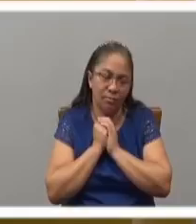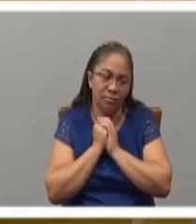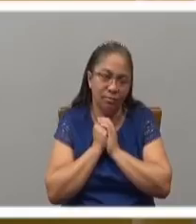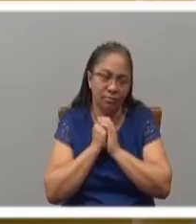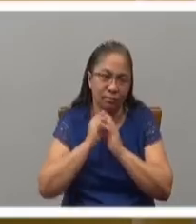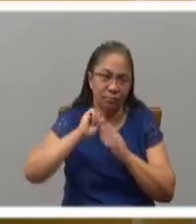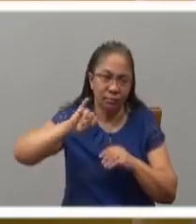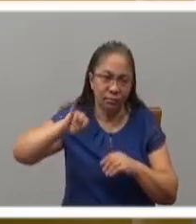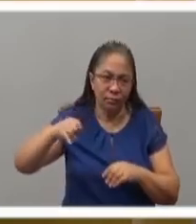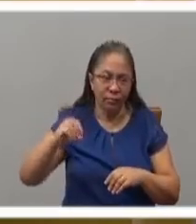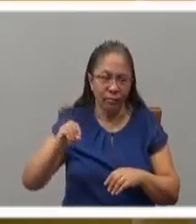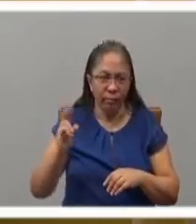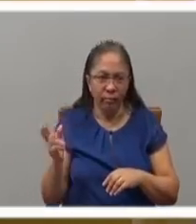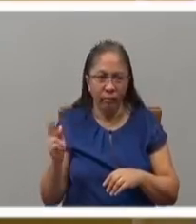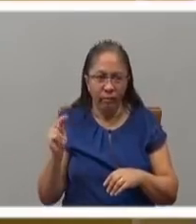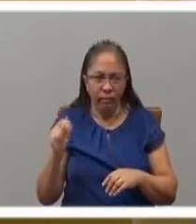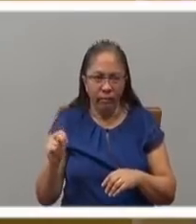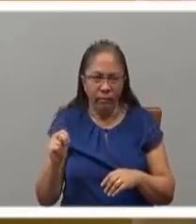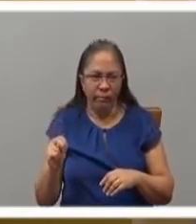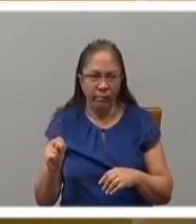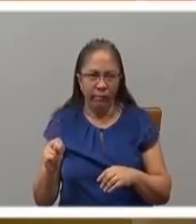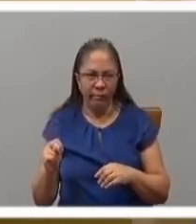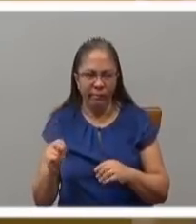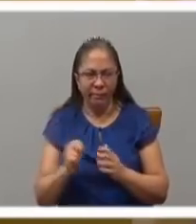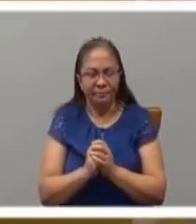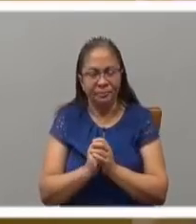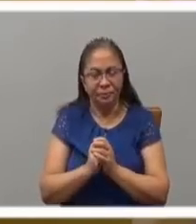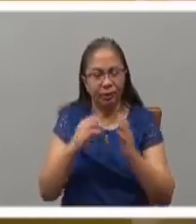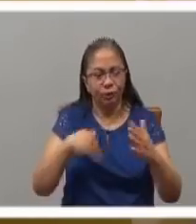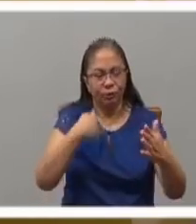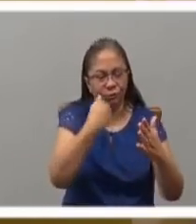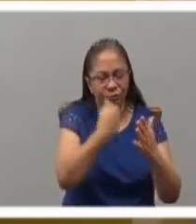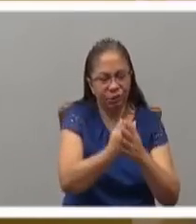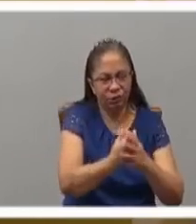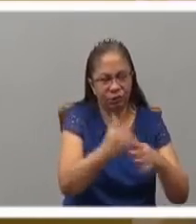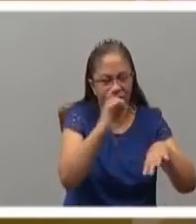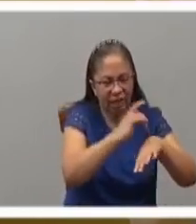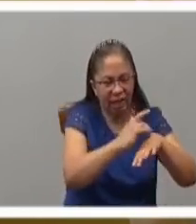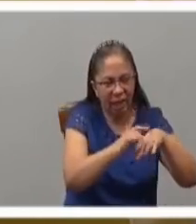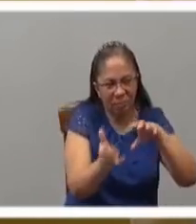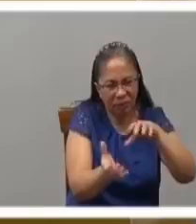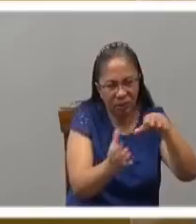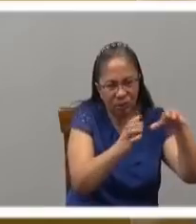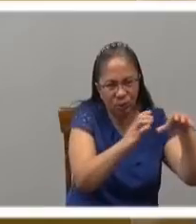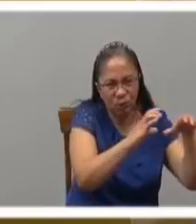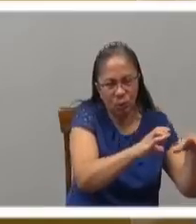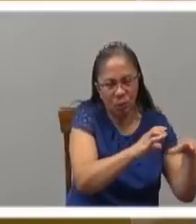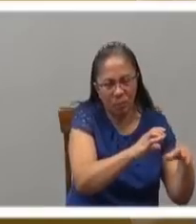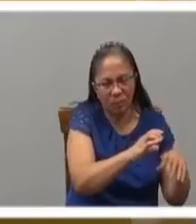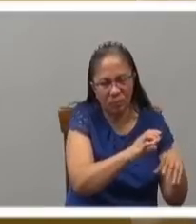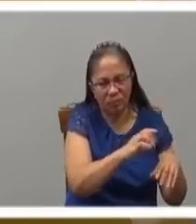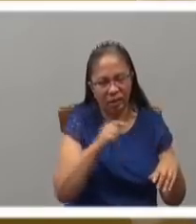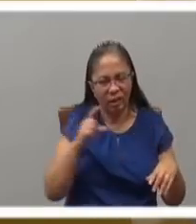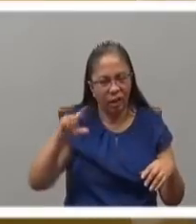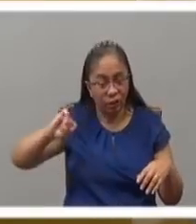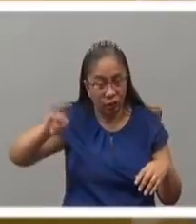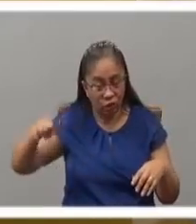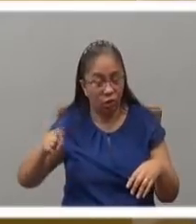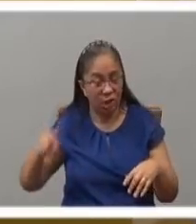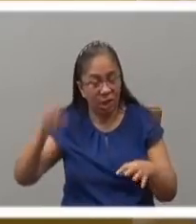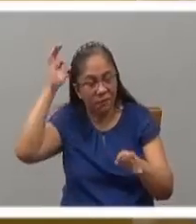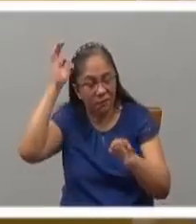John, who came to the empty tomb because of his intense loyalty